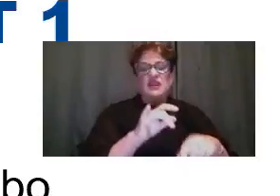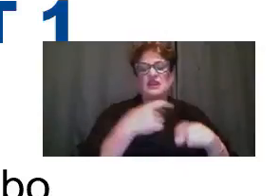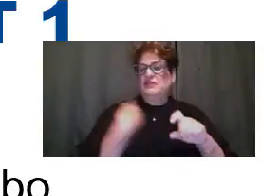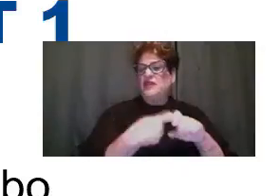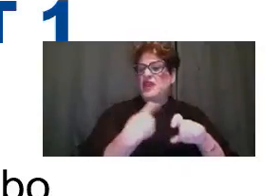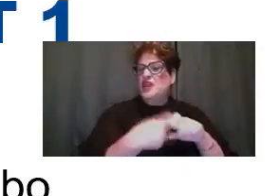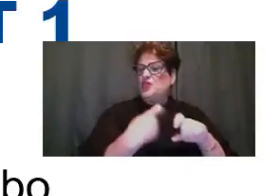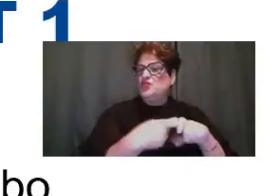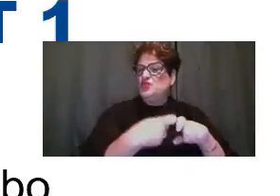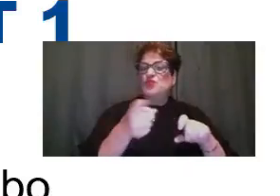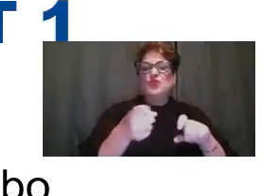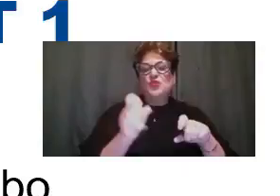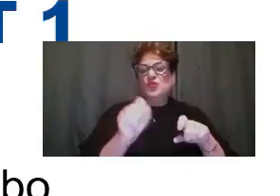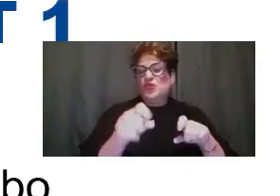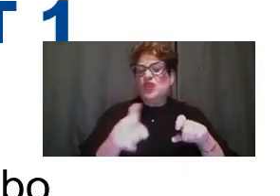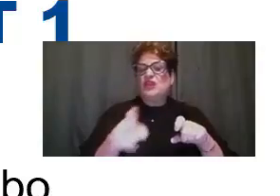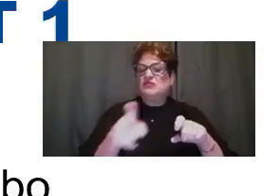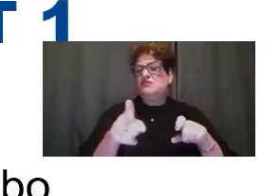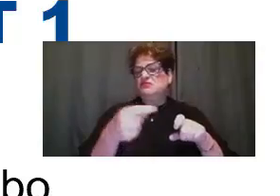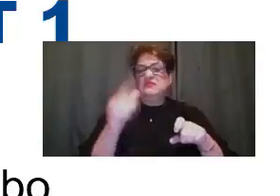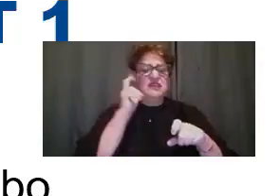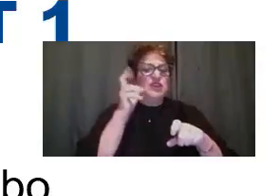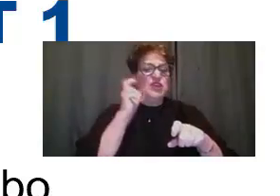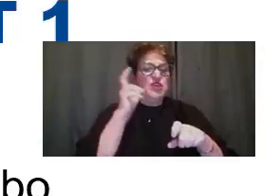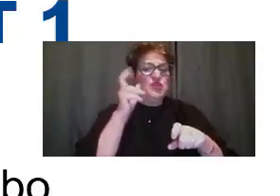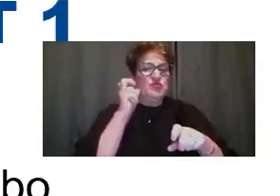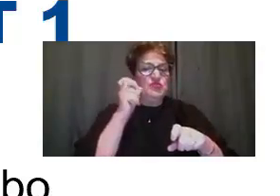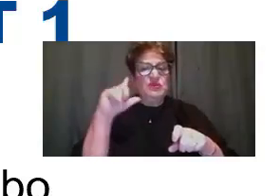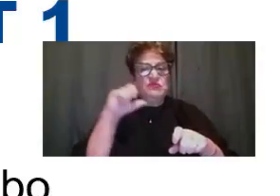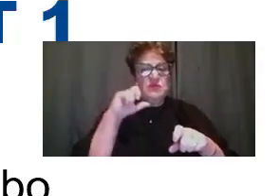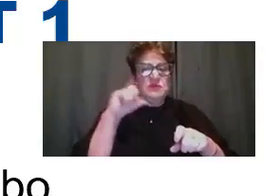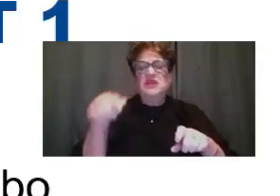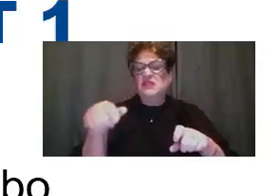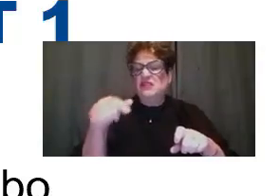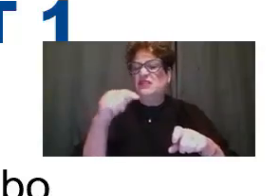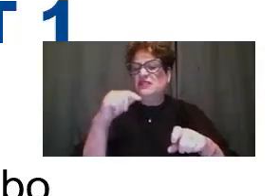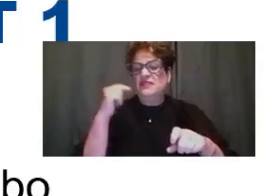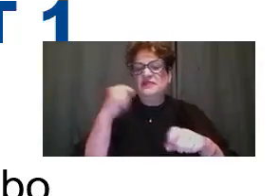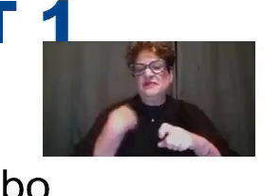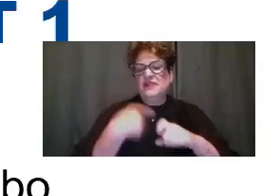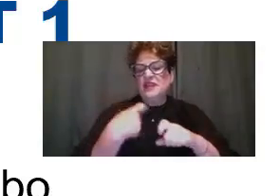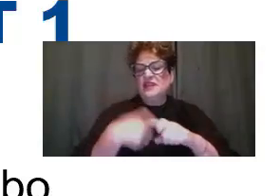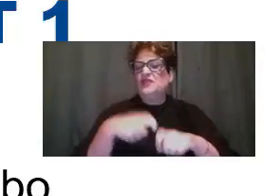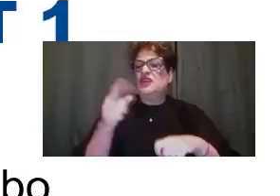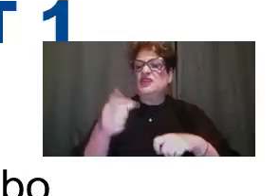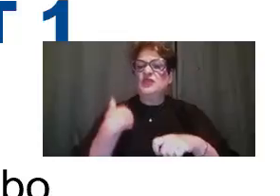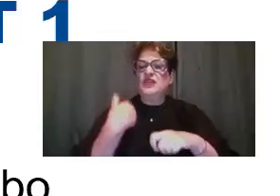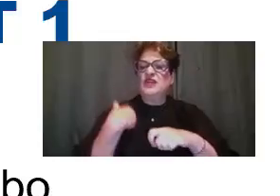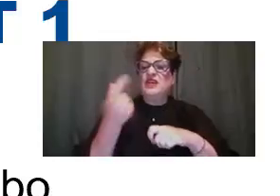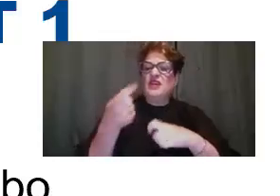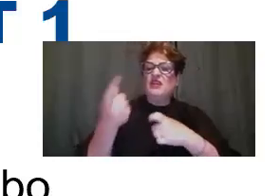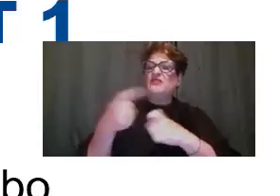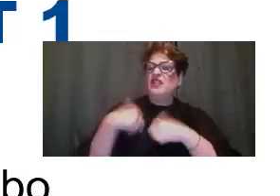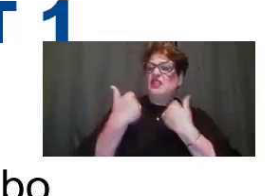have the choice to mute original audio. You will then be able to hear Ruben Diaz provide a live and